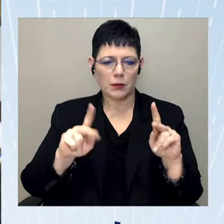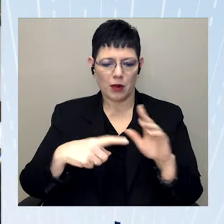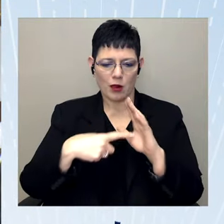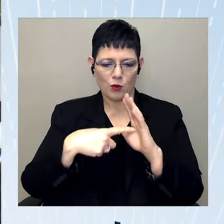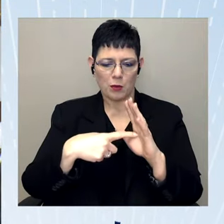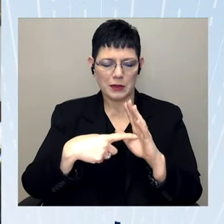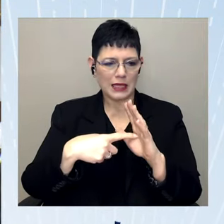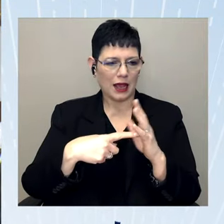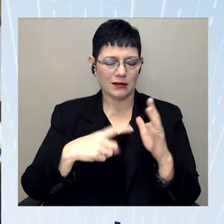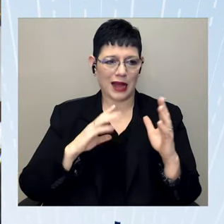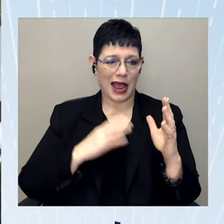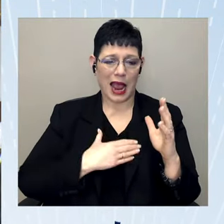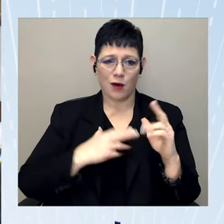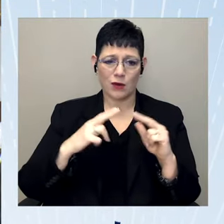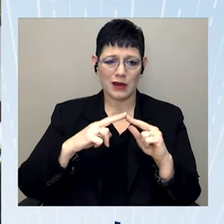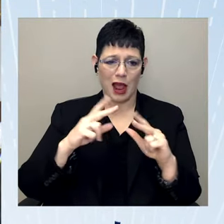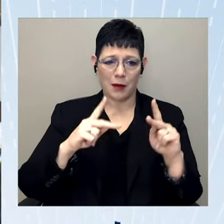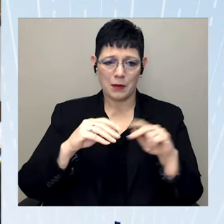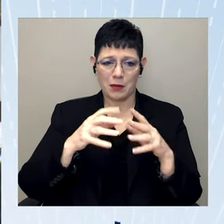Americans.